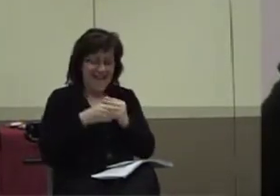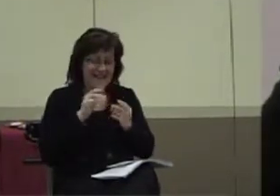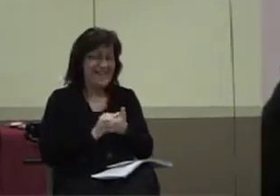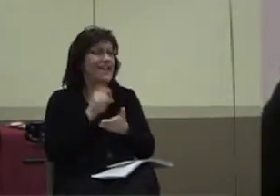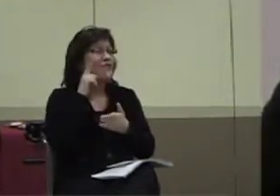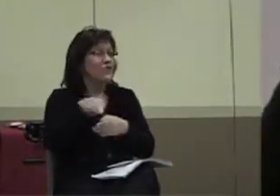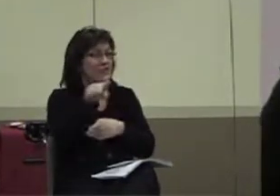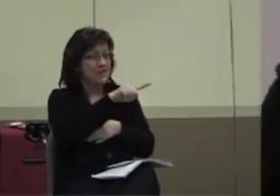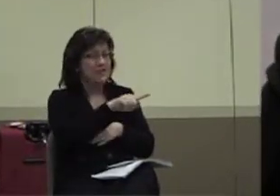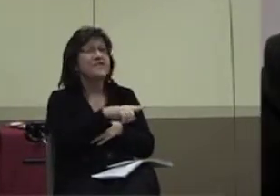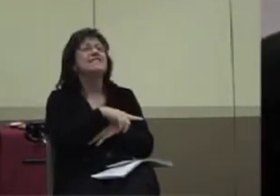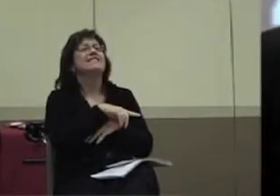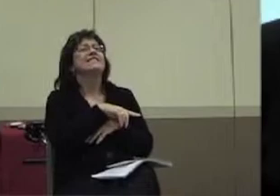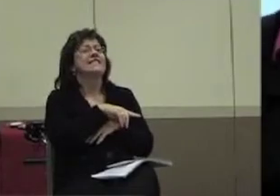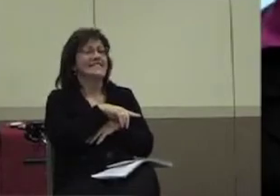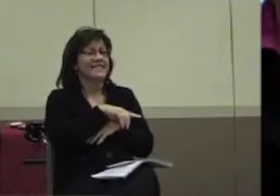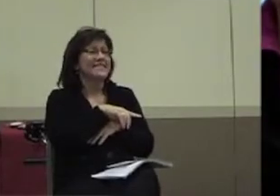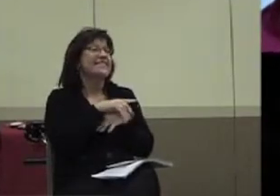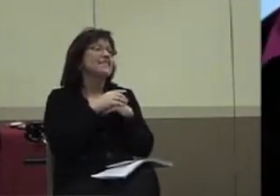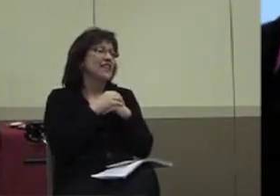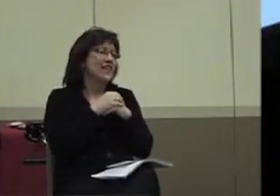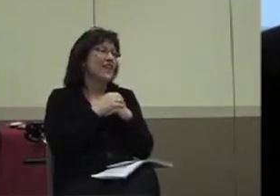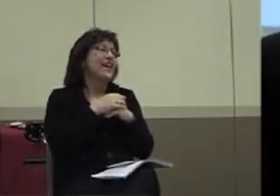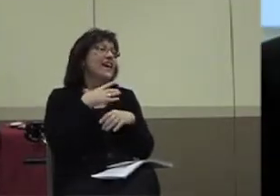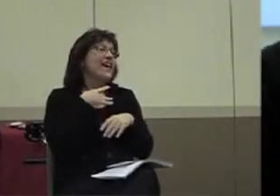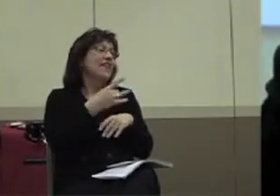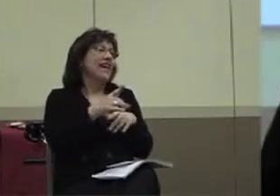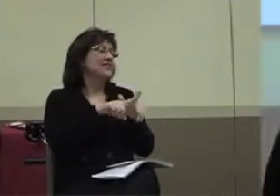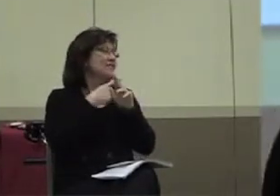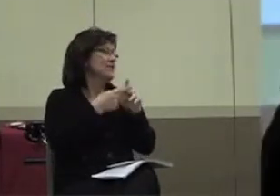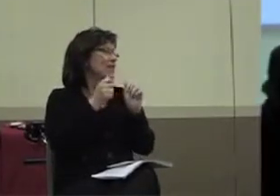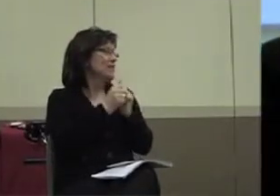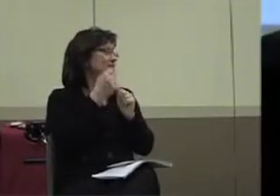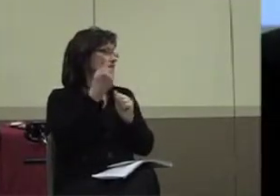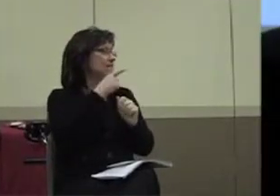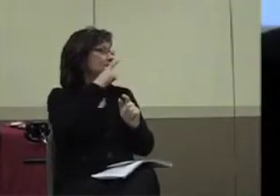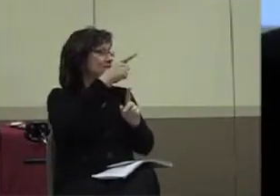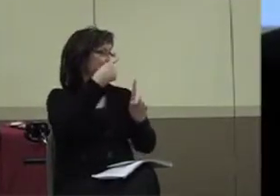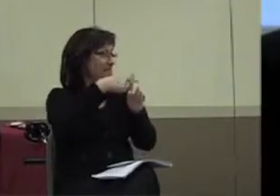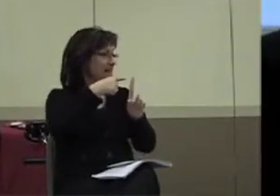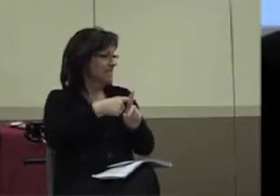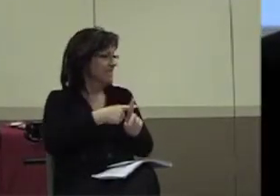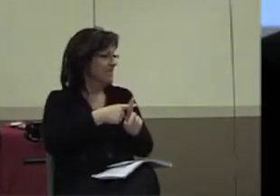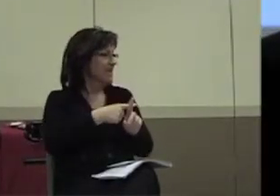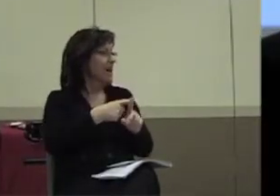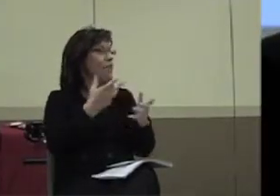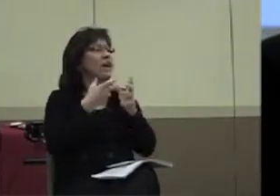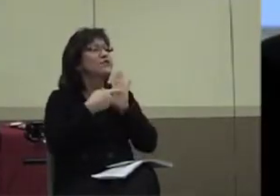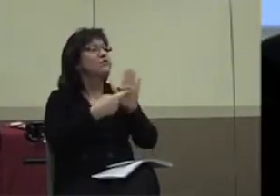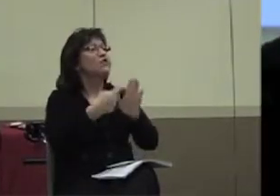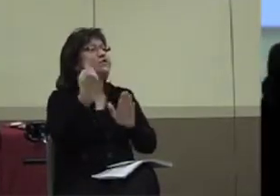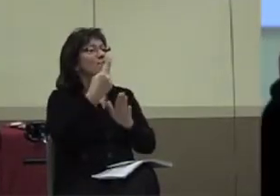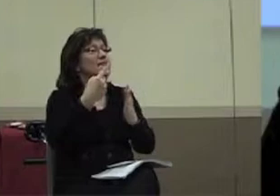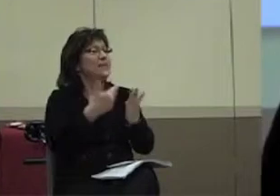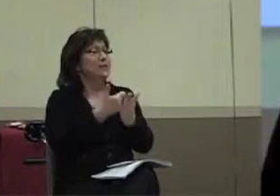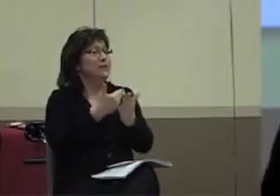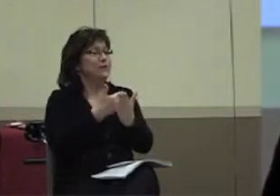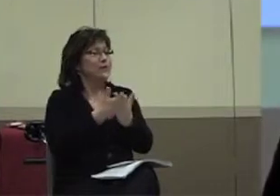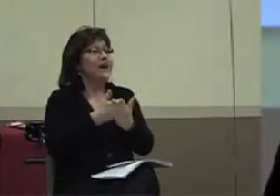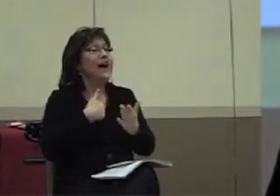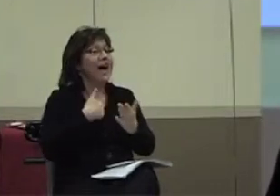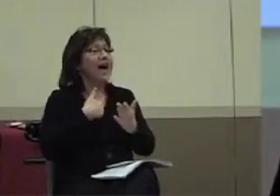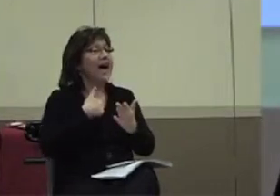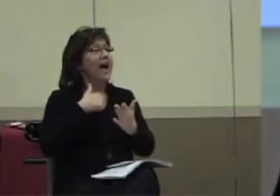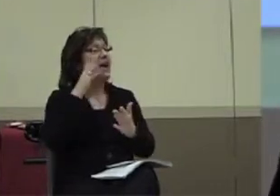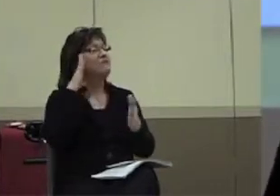for you, and we'll talk about those. But I really like to start out with something really positive, and I want to show you something new that I have